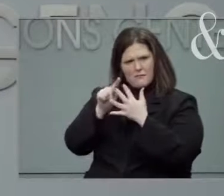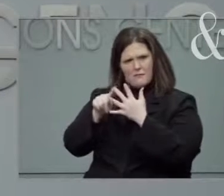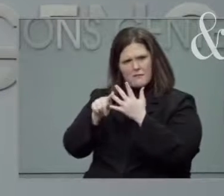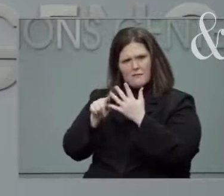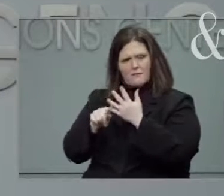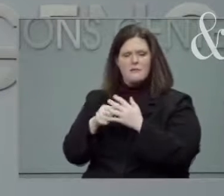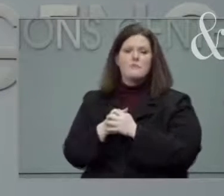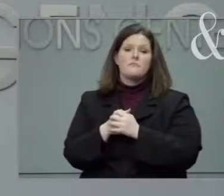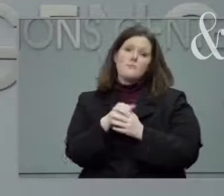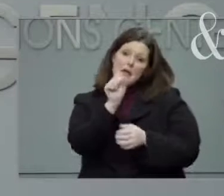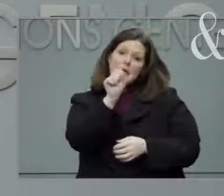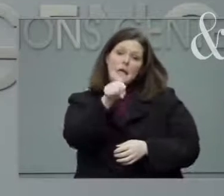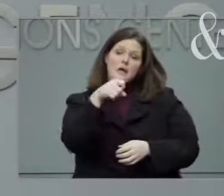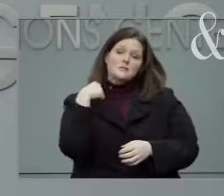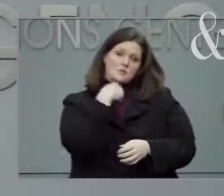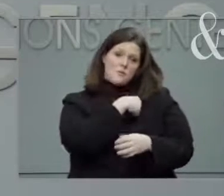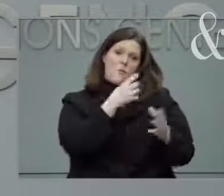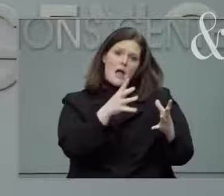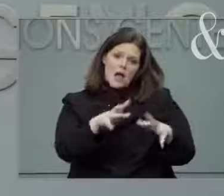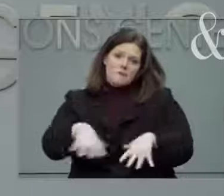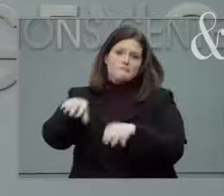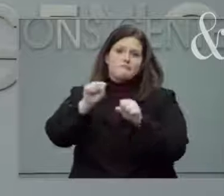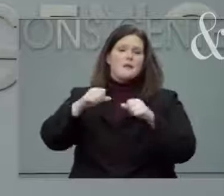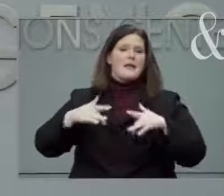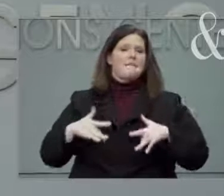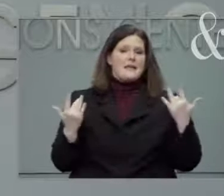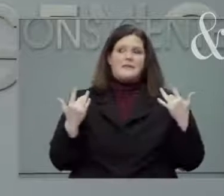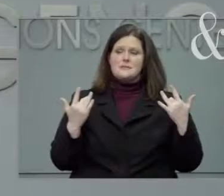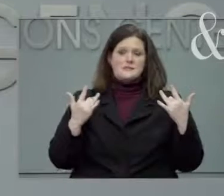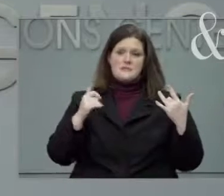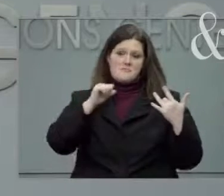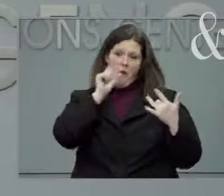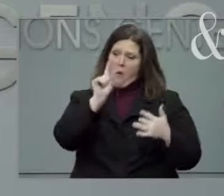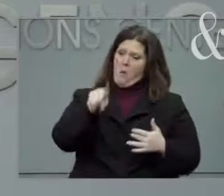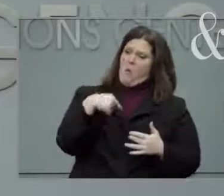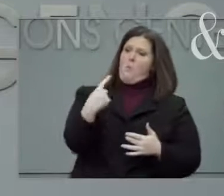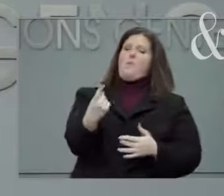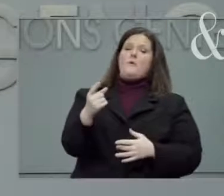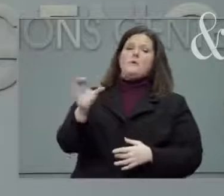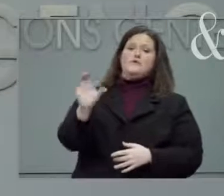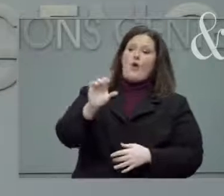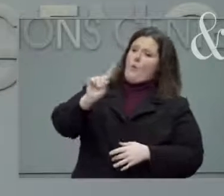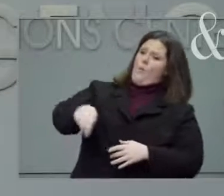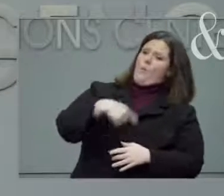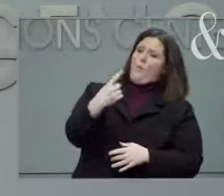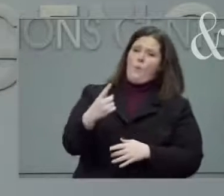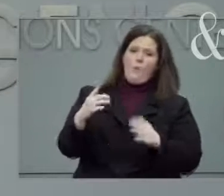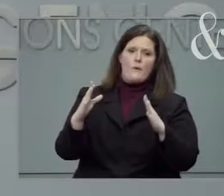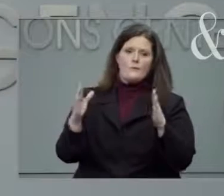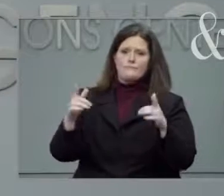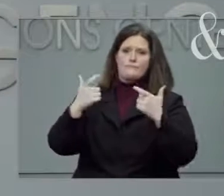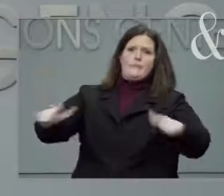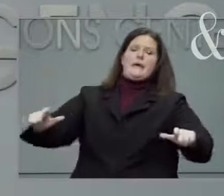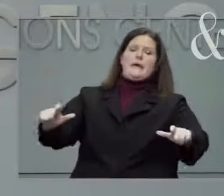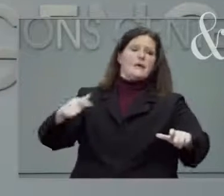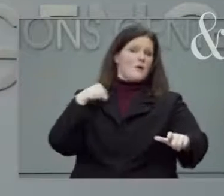can have seen over the last number of weeks, we've supported events in all parts of the state, from Duplin